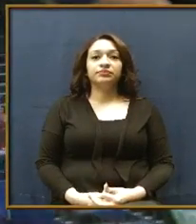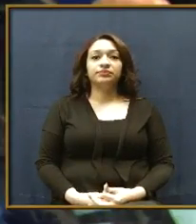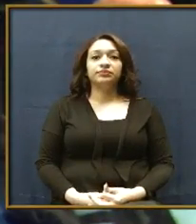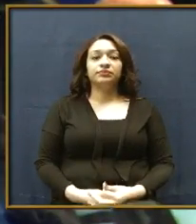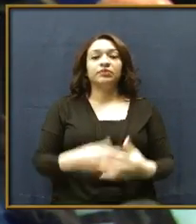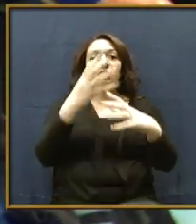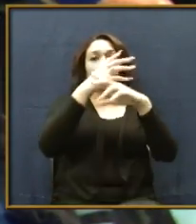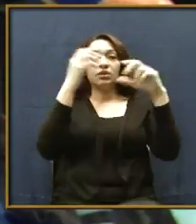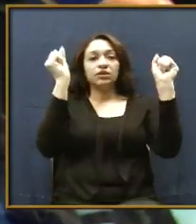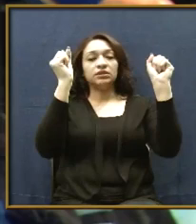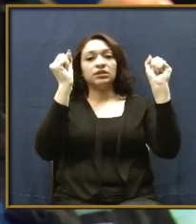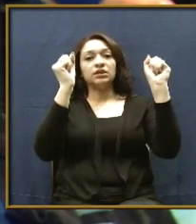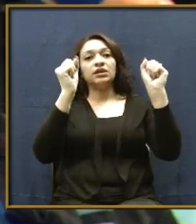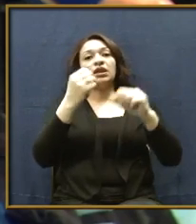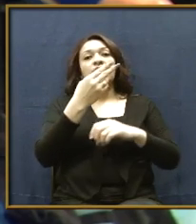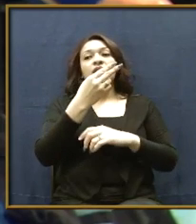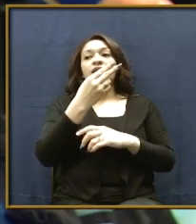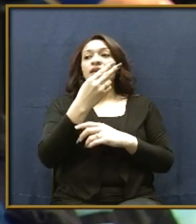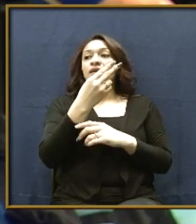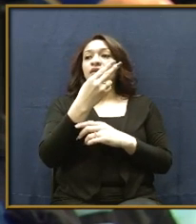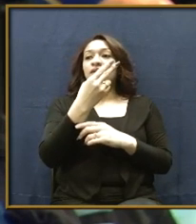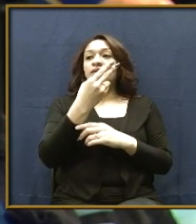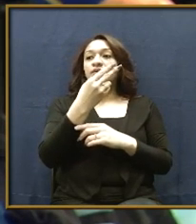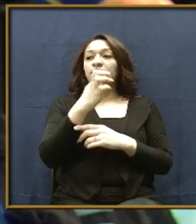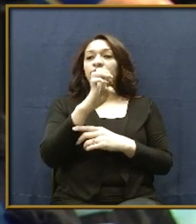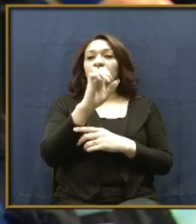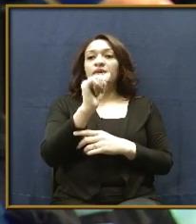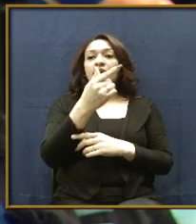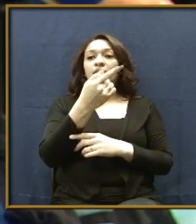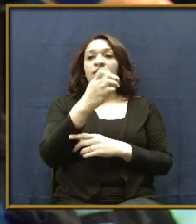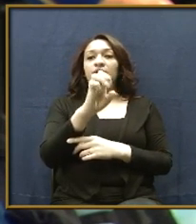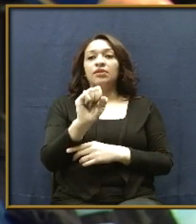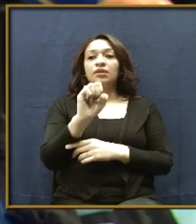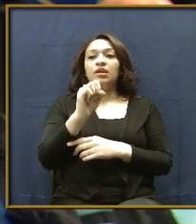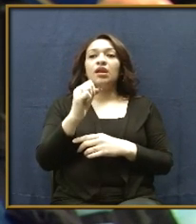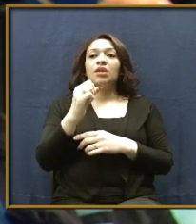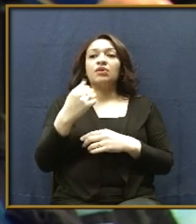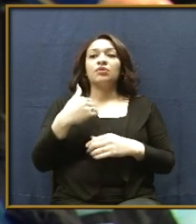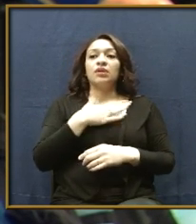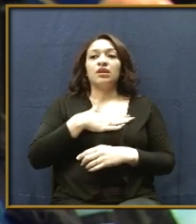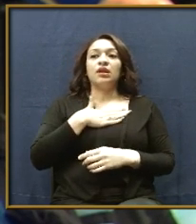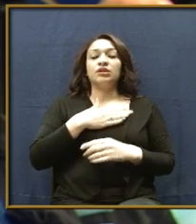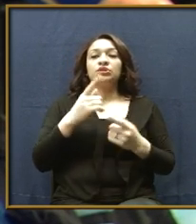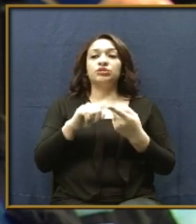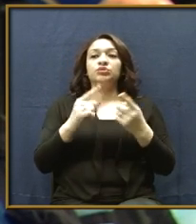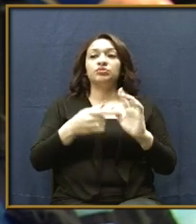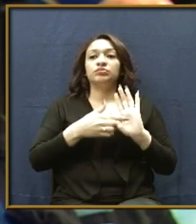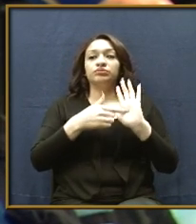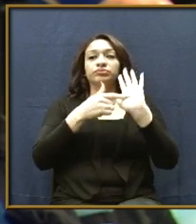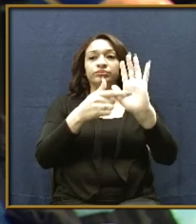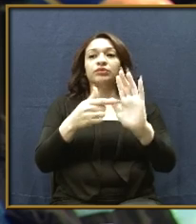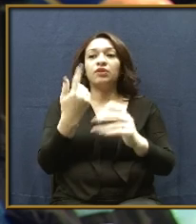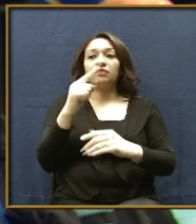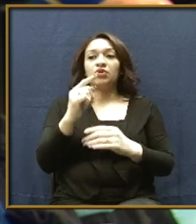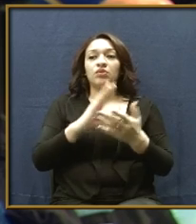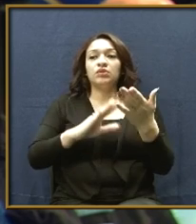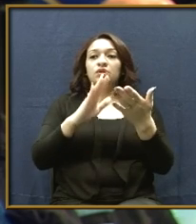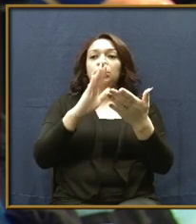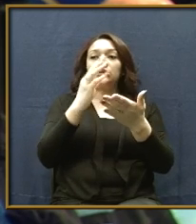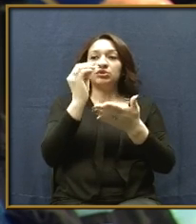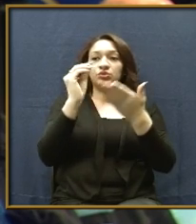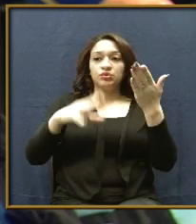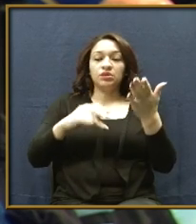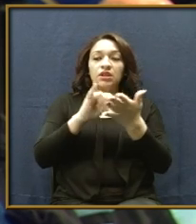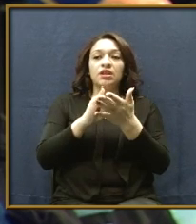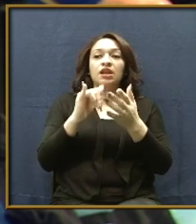President May, on behalf of the faculty, the deans and I present the candidates for the bachelor's degrees. These candidates have fulfilled